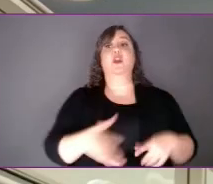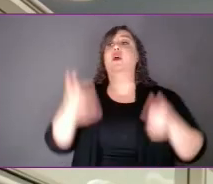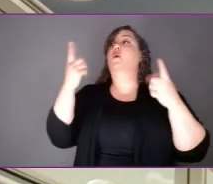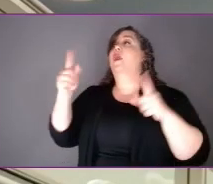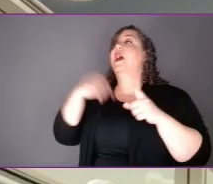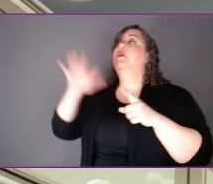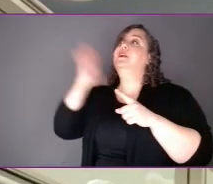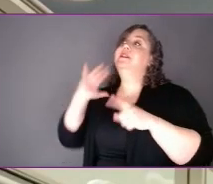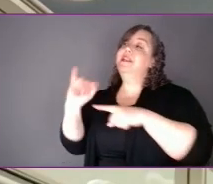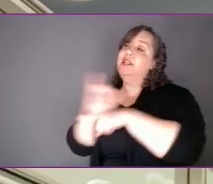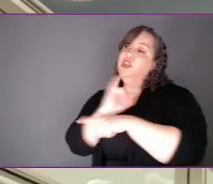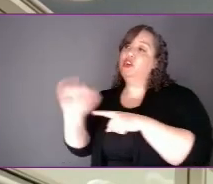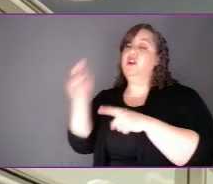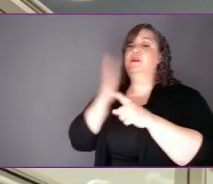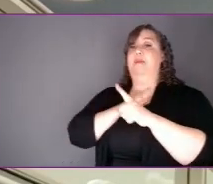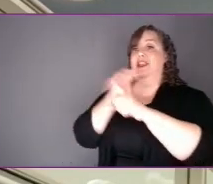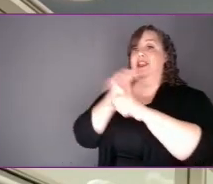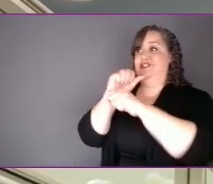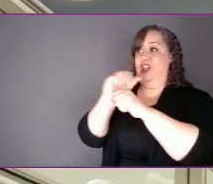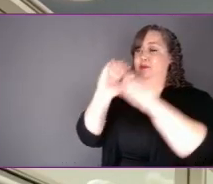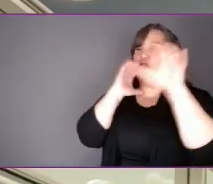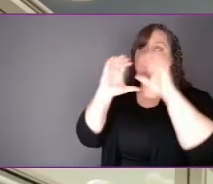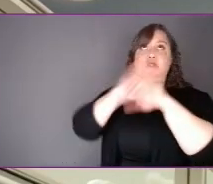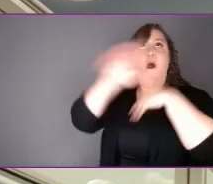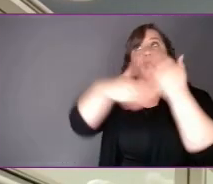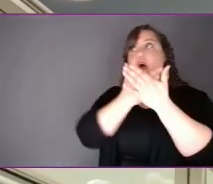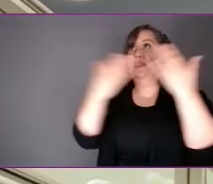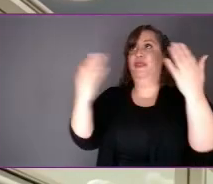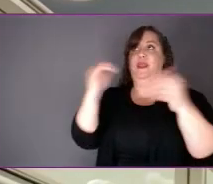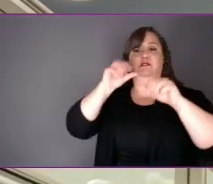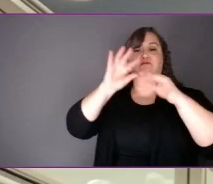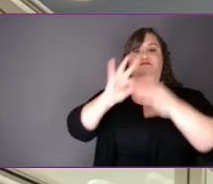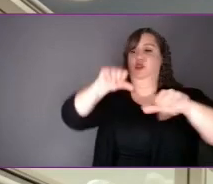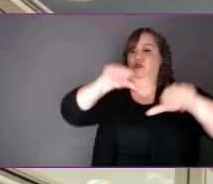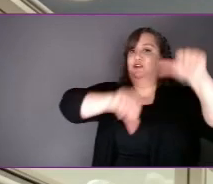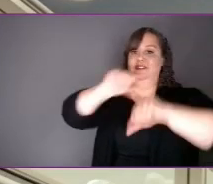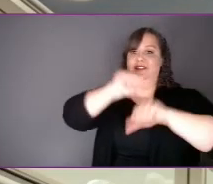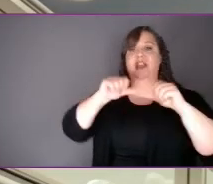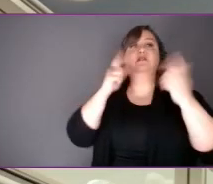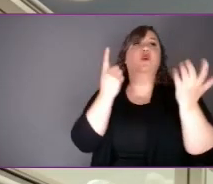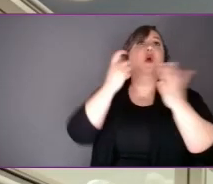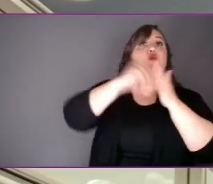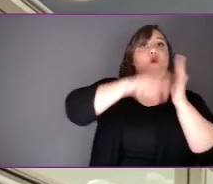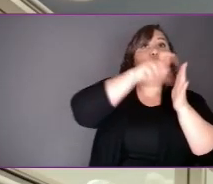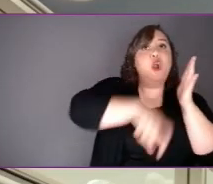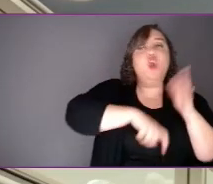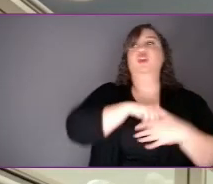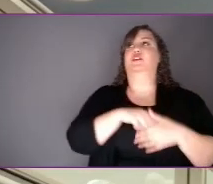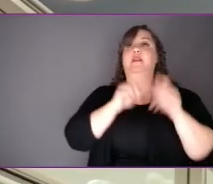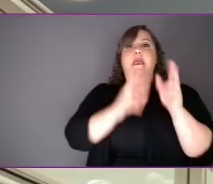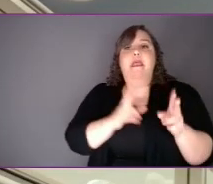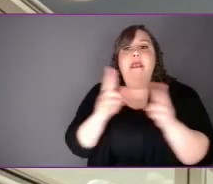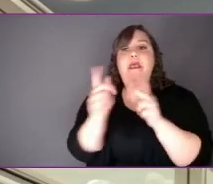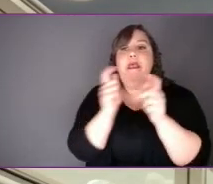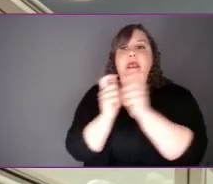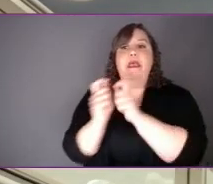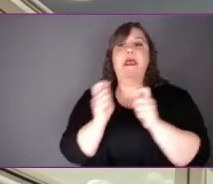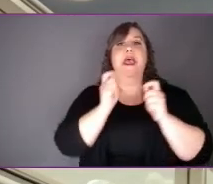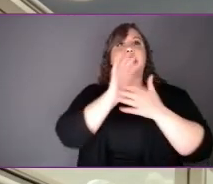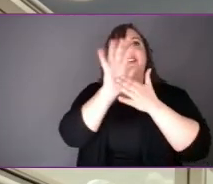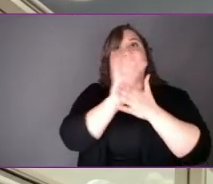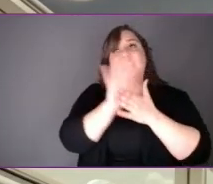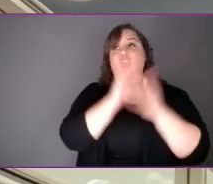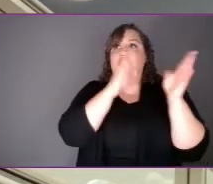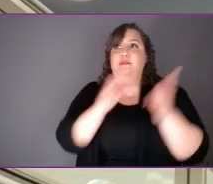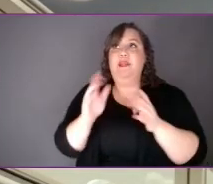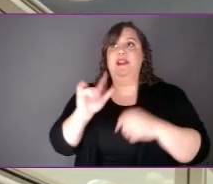was my job to communicate all things science at NASA. So that included writing articles, editing videos, and planning live TV shows. Even meeting